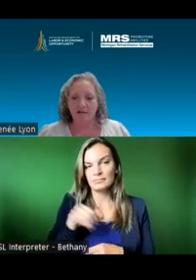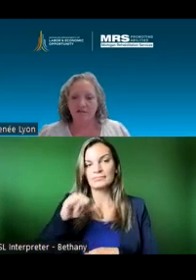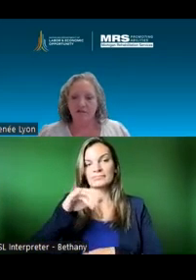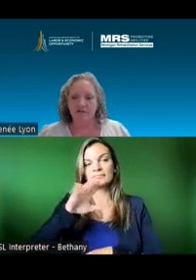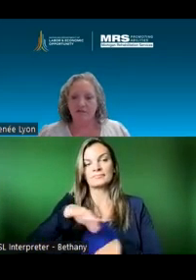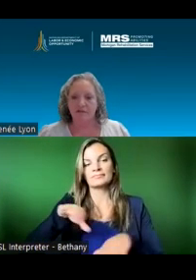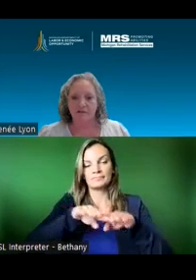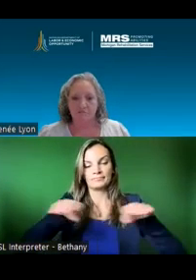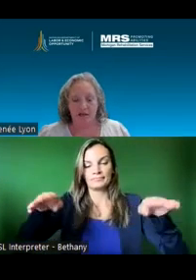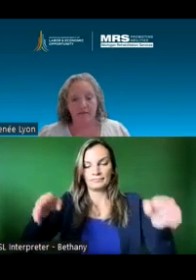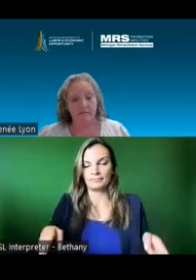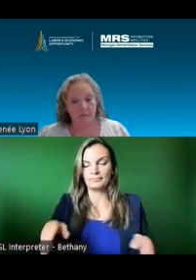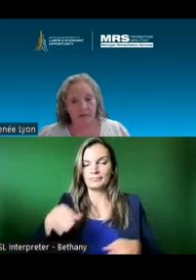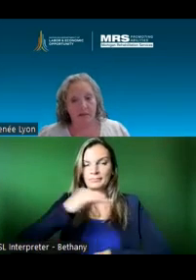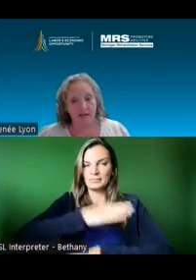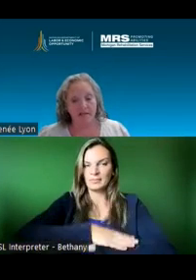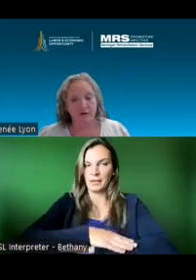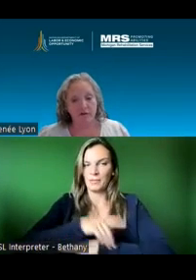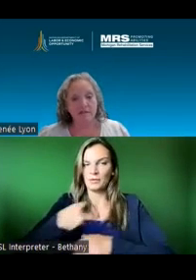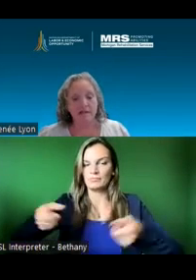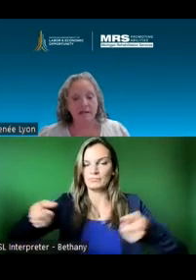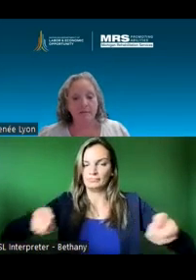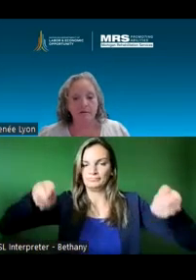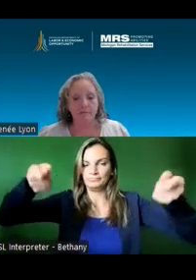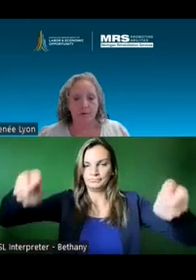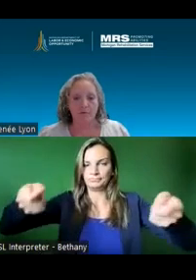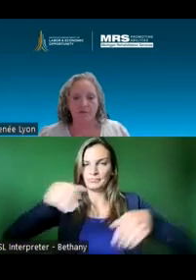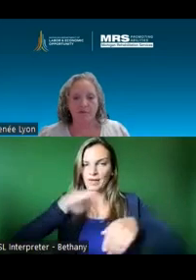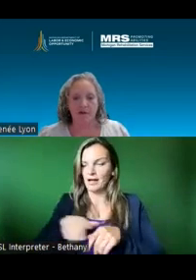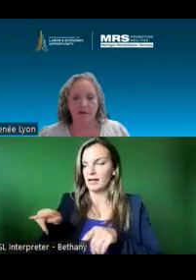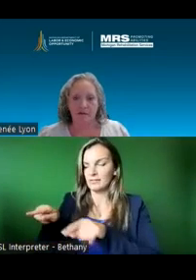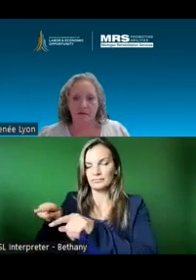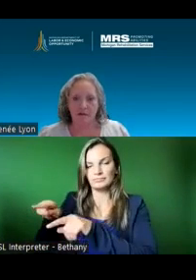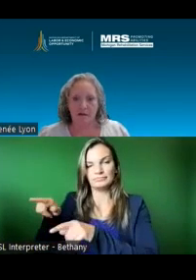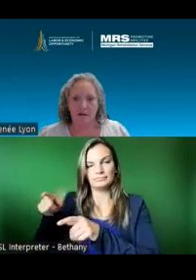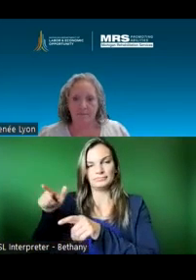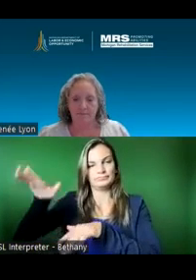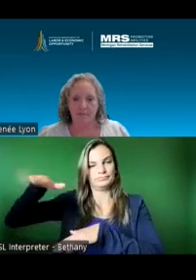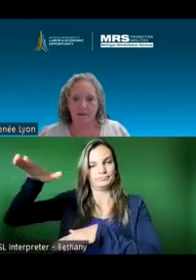counter height surface, and that's very stable, both the